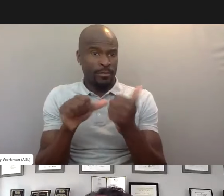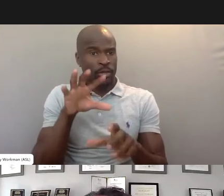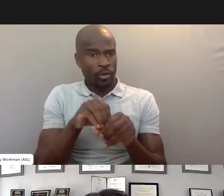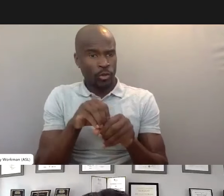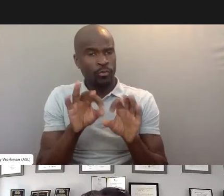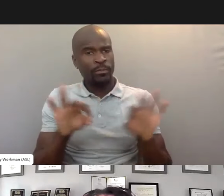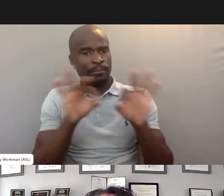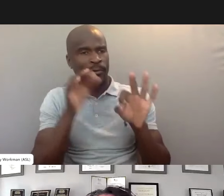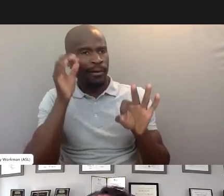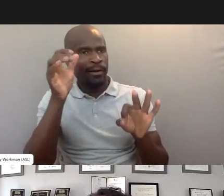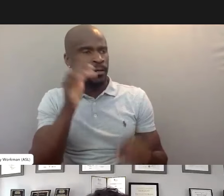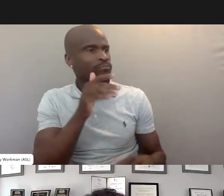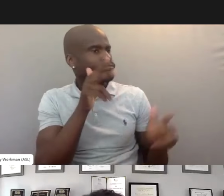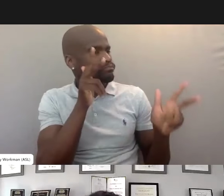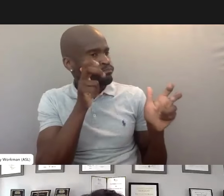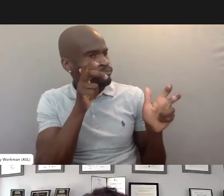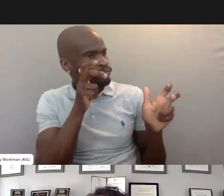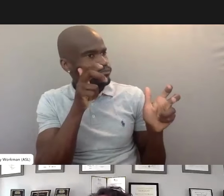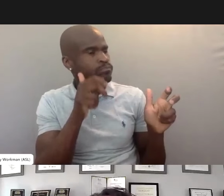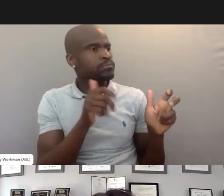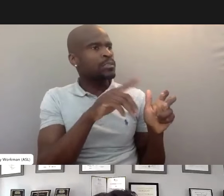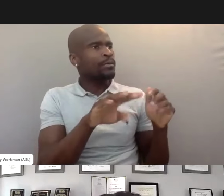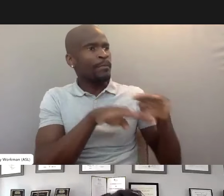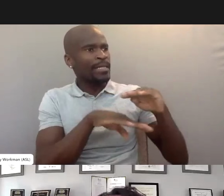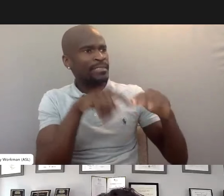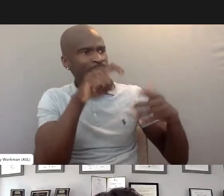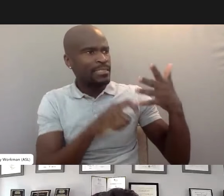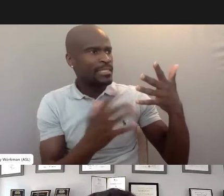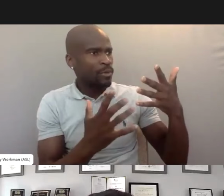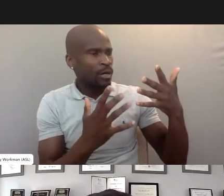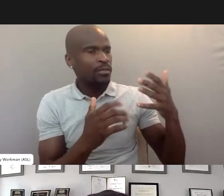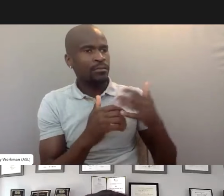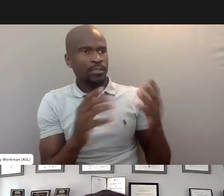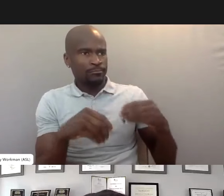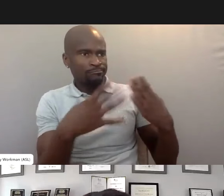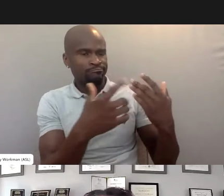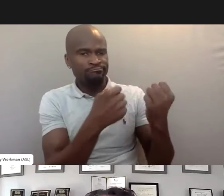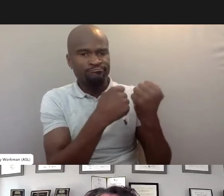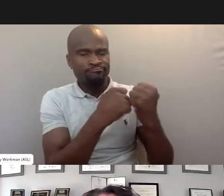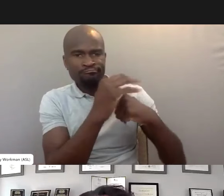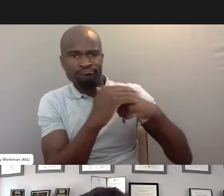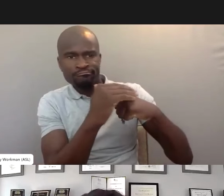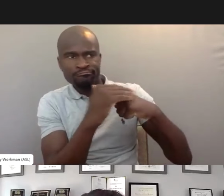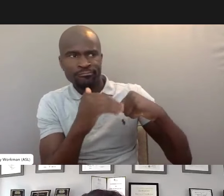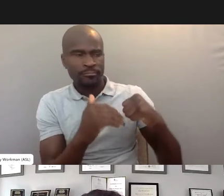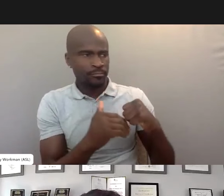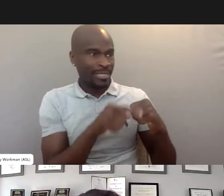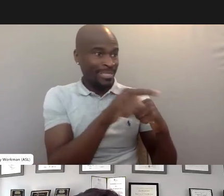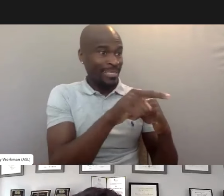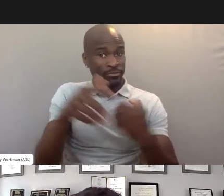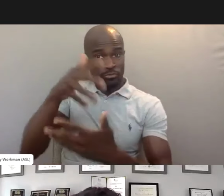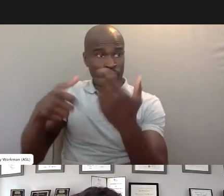listening, looking at what are the basic needs, providing comfort, connecting people to their social supports, helping create